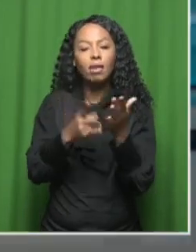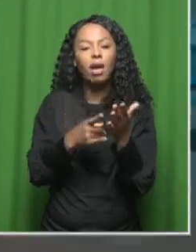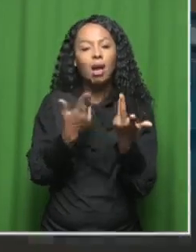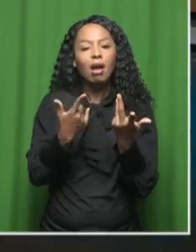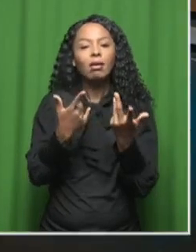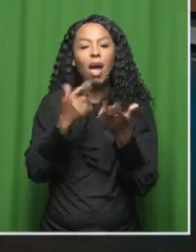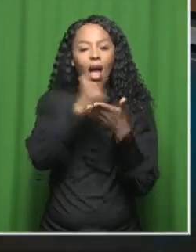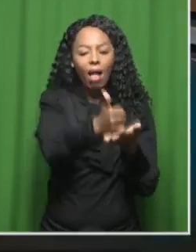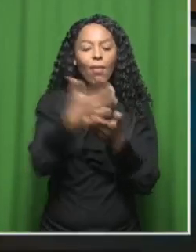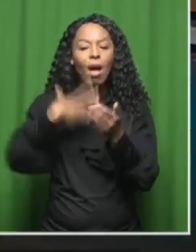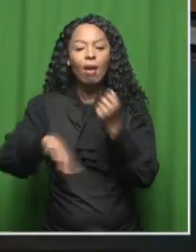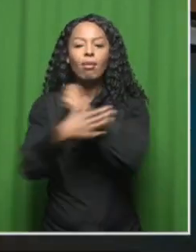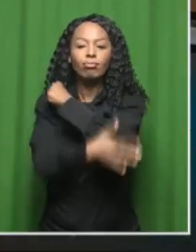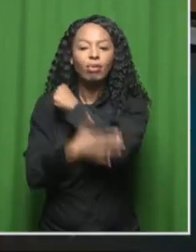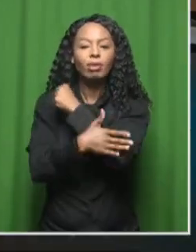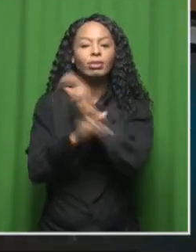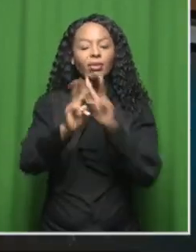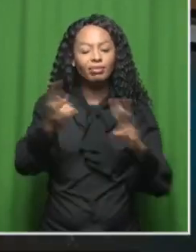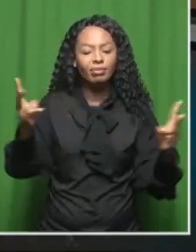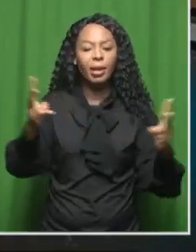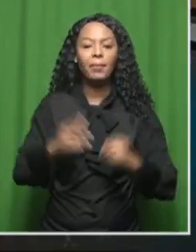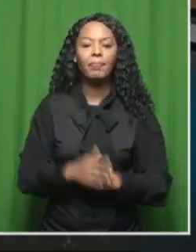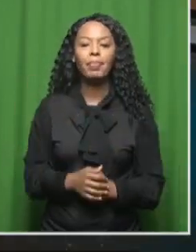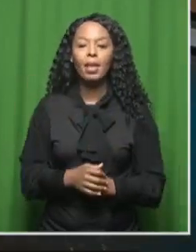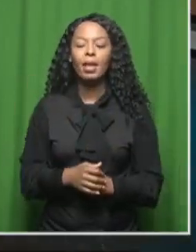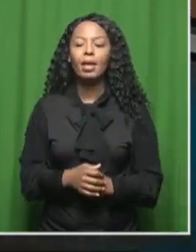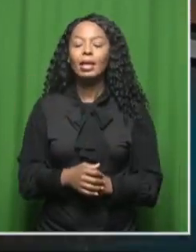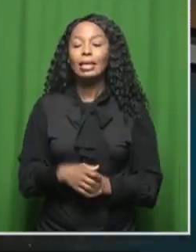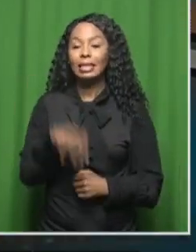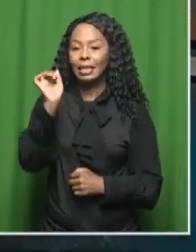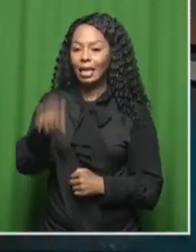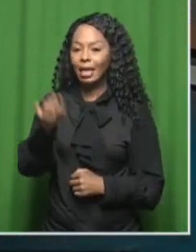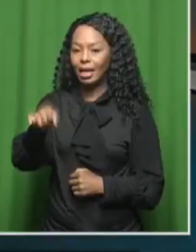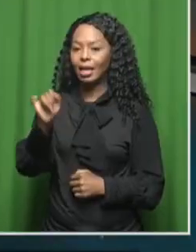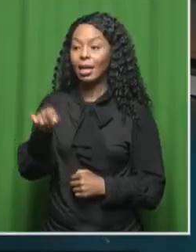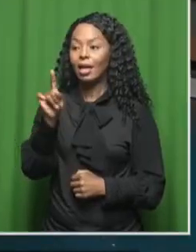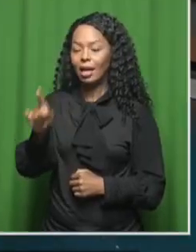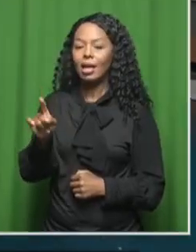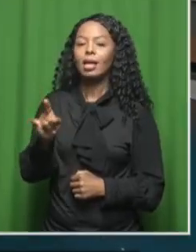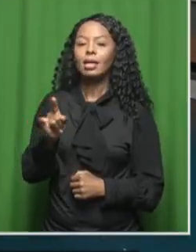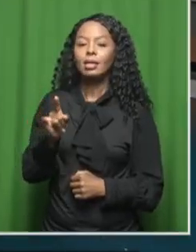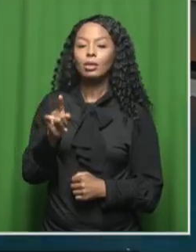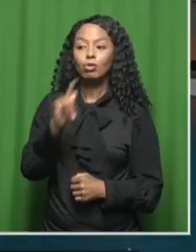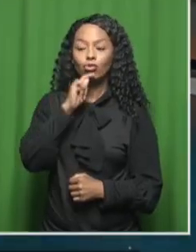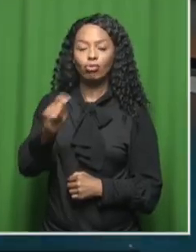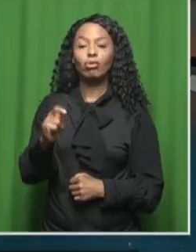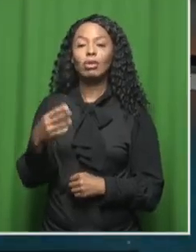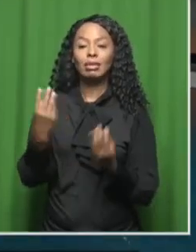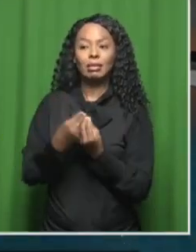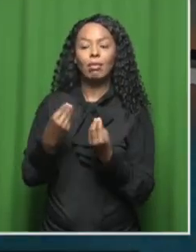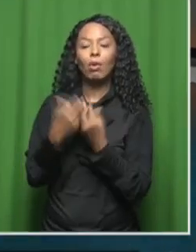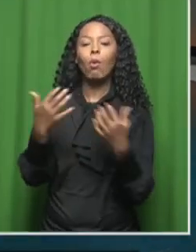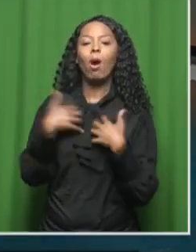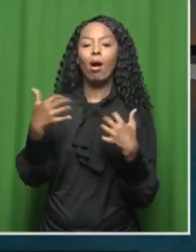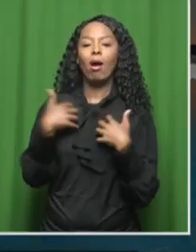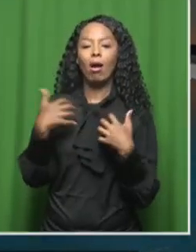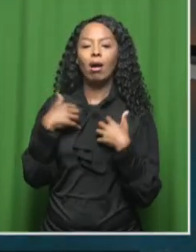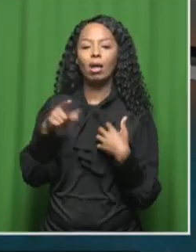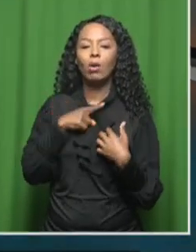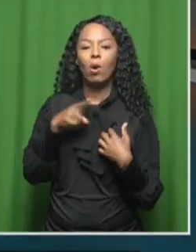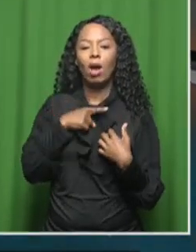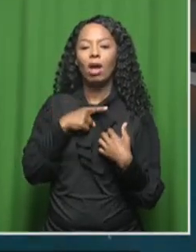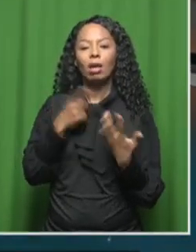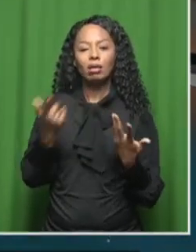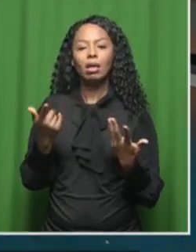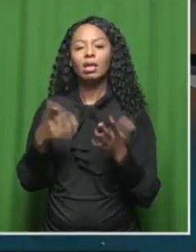problem, because I mean it also is something that we have to worry about. And when we look at the developing world